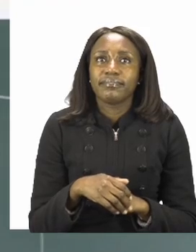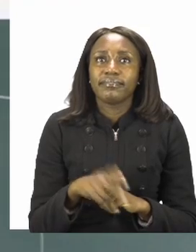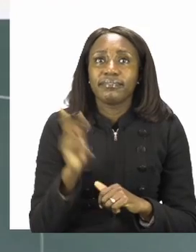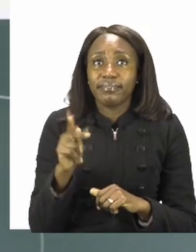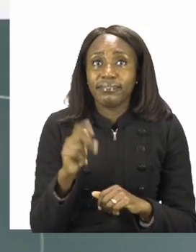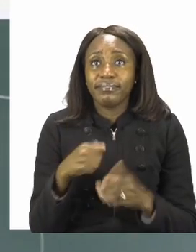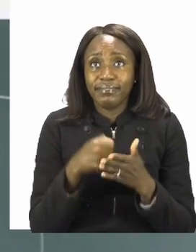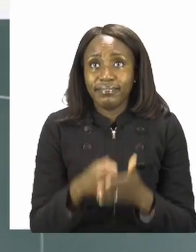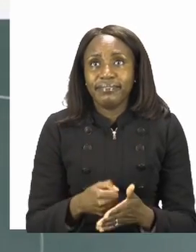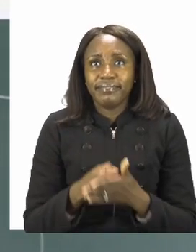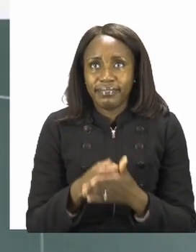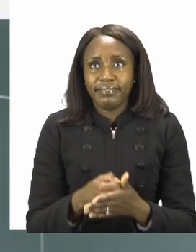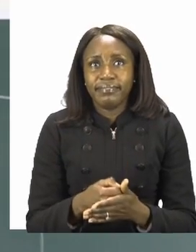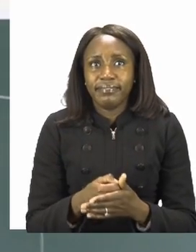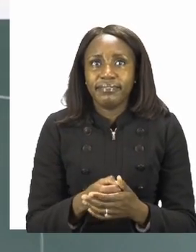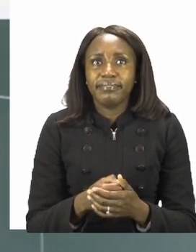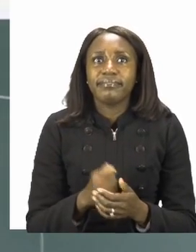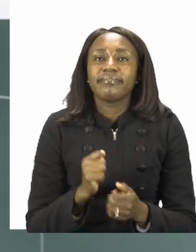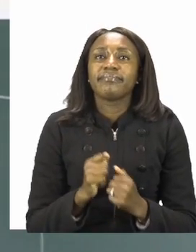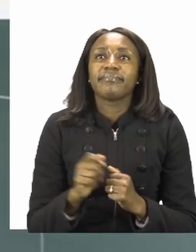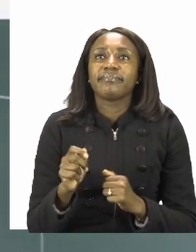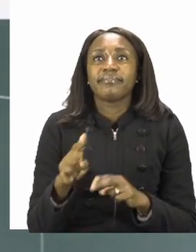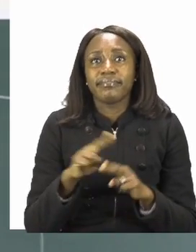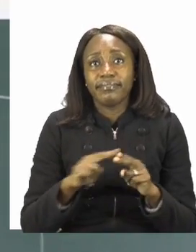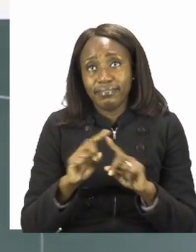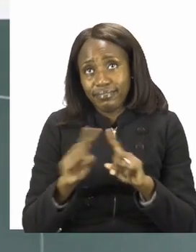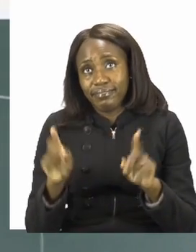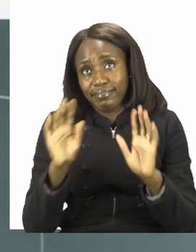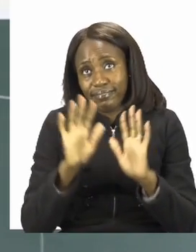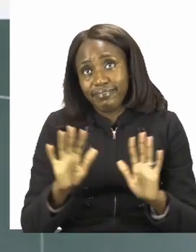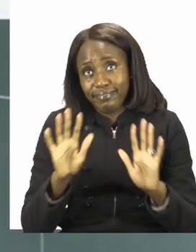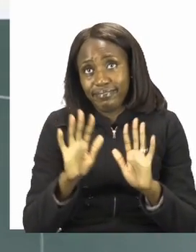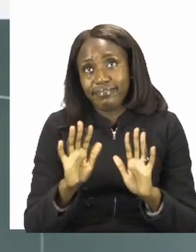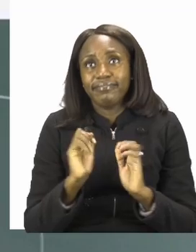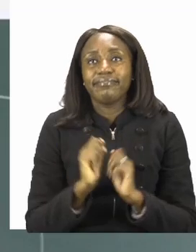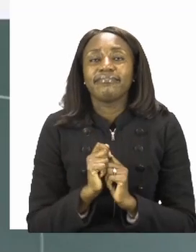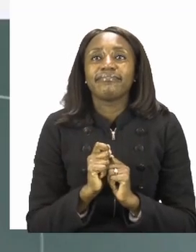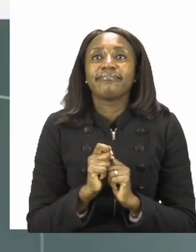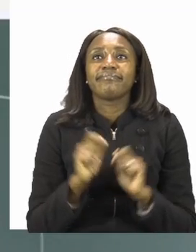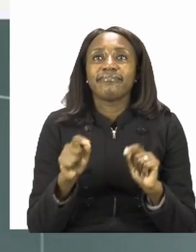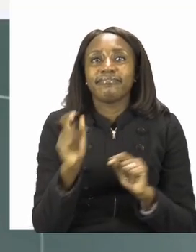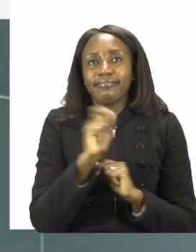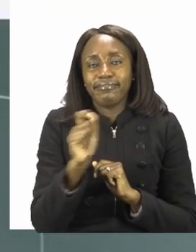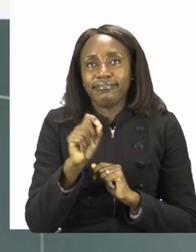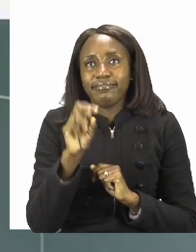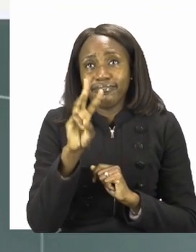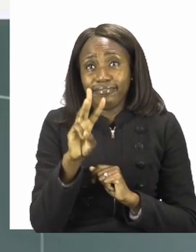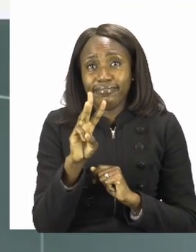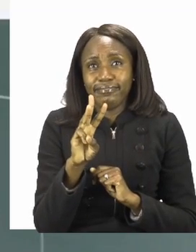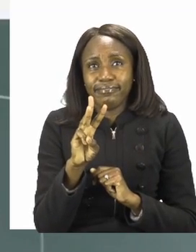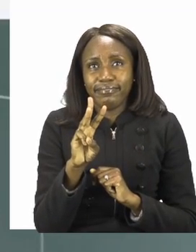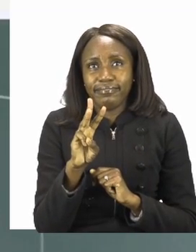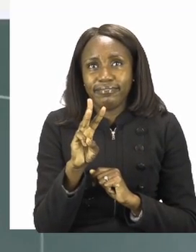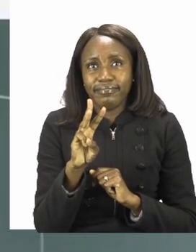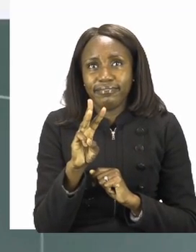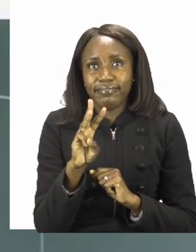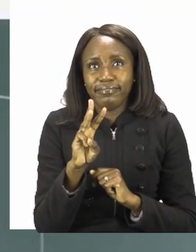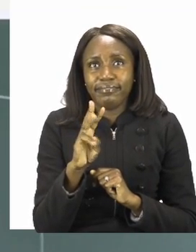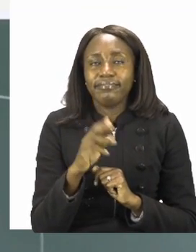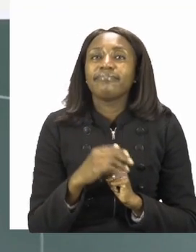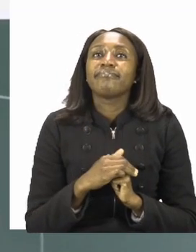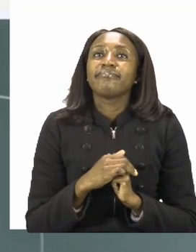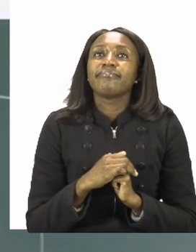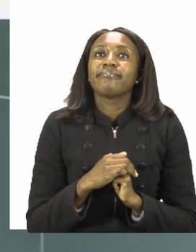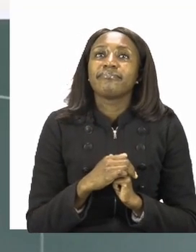number 3. I can use a different color. You can also use a different color if you'd like. We're going to write number 3 on